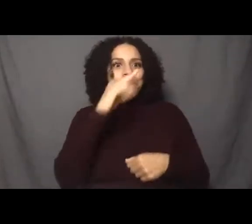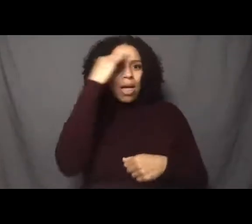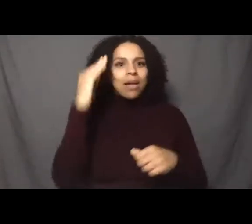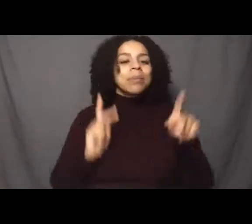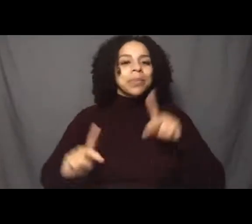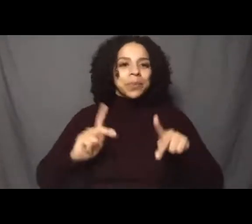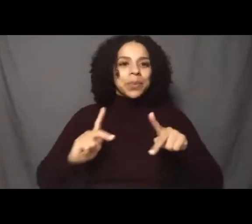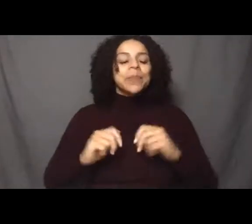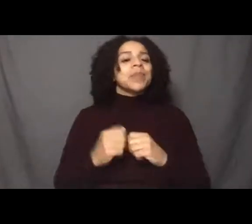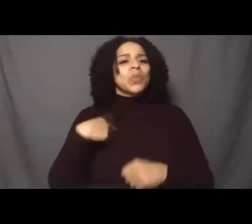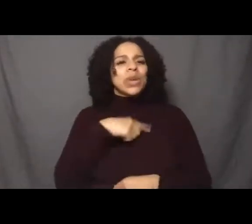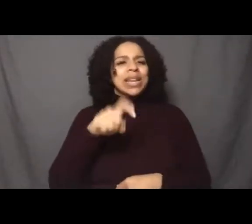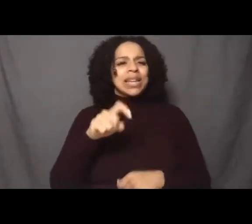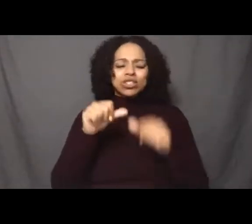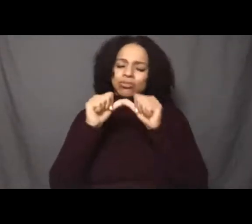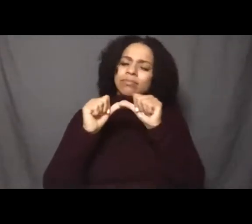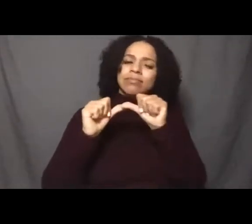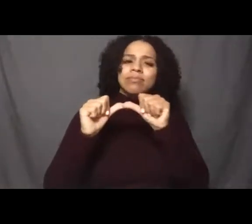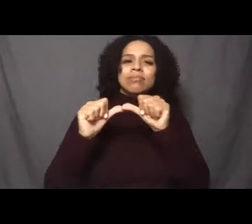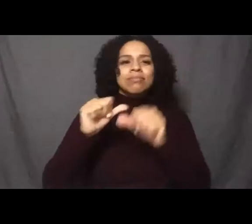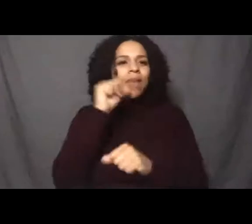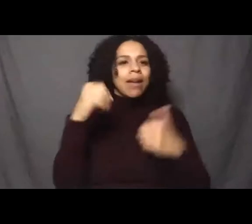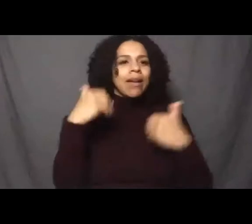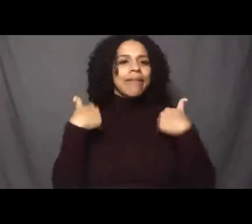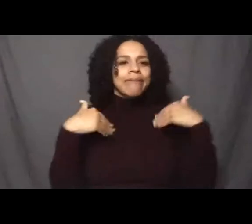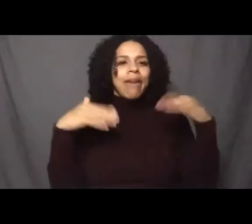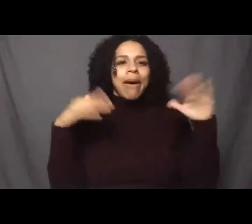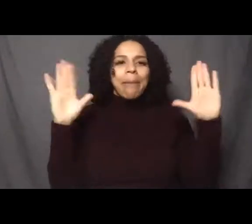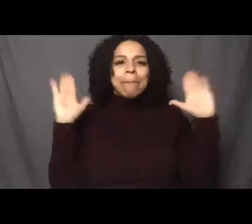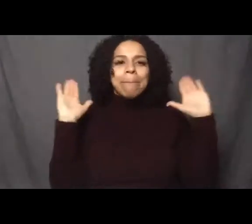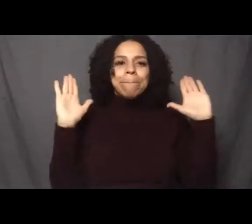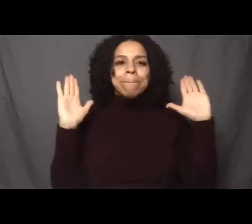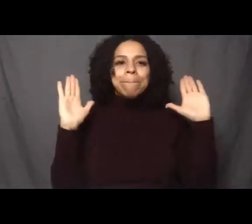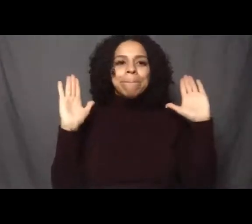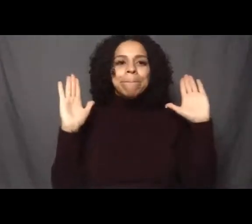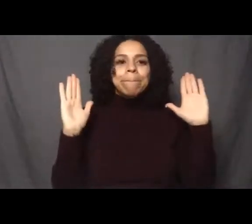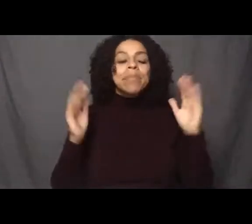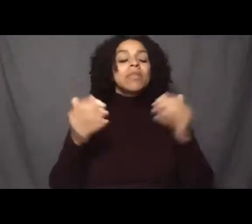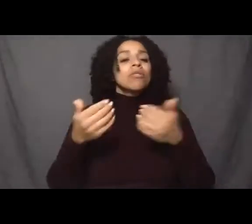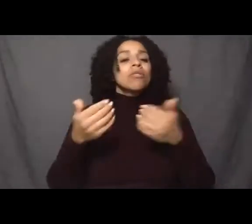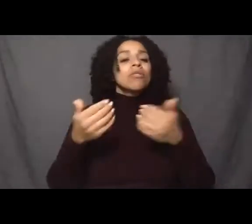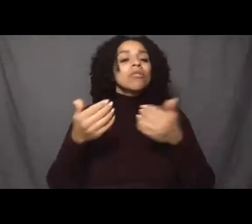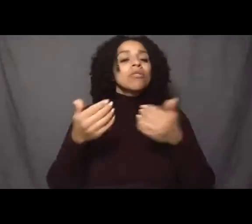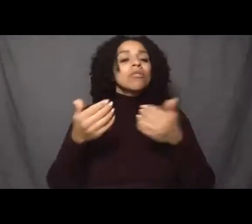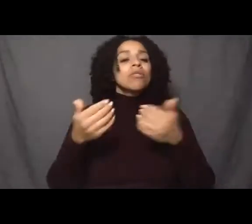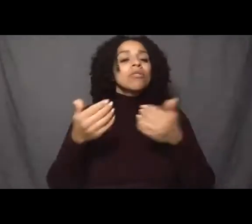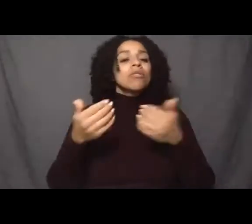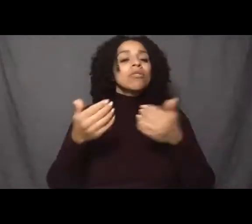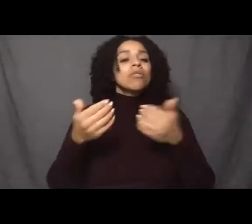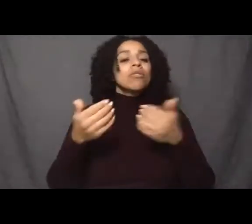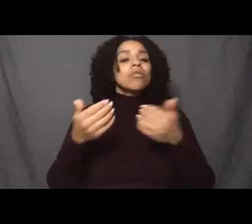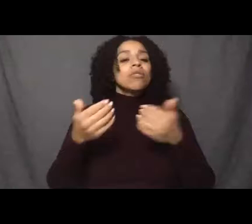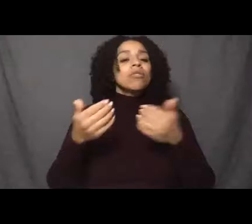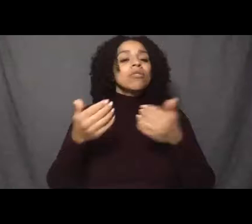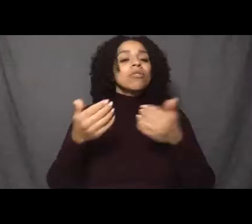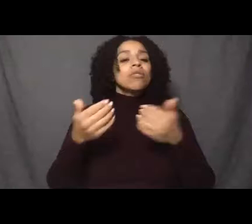persist, persevere, and to not give up. Lean in, ask questions, and support one another. We certainly did that today. We